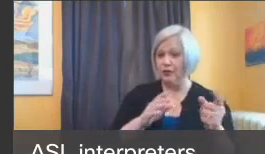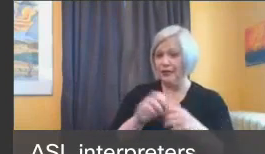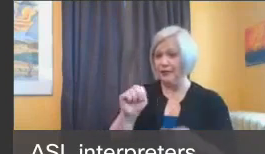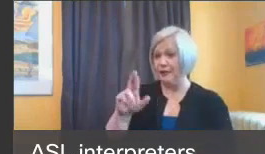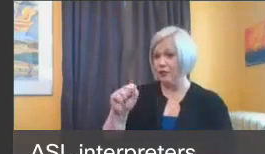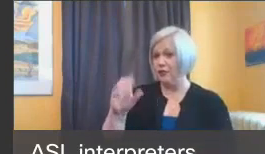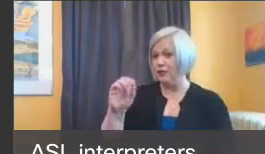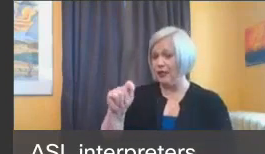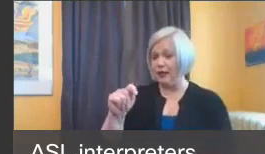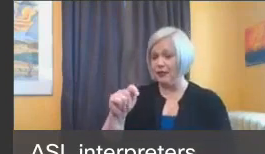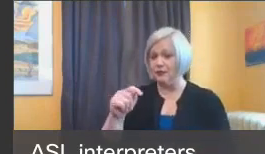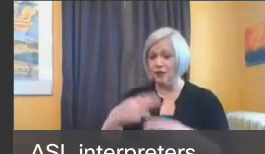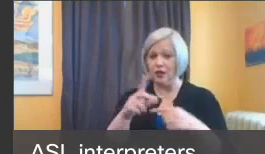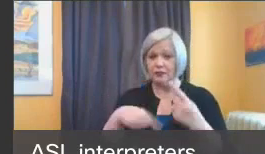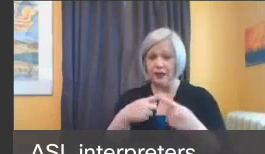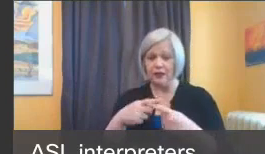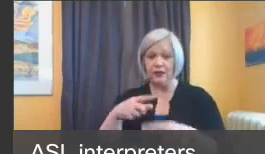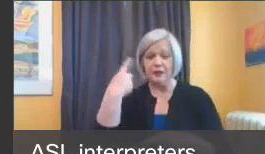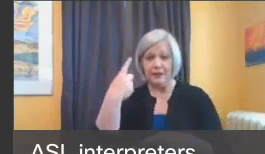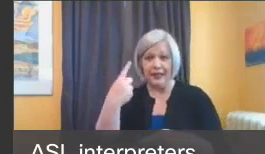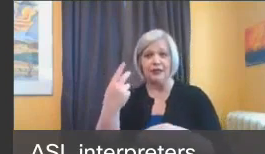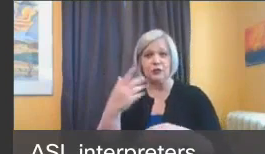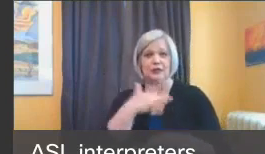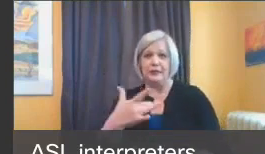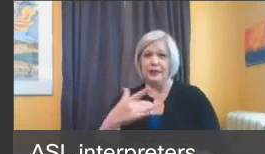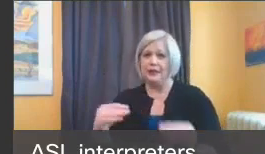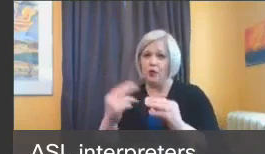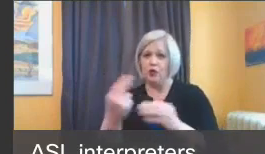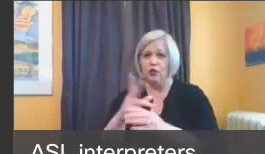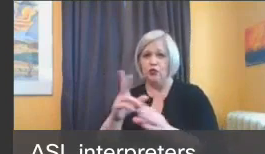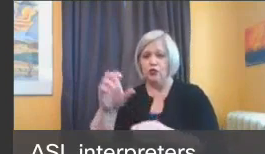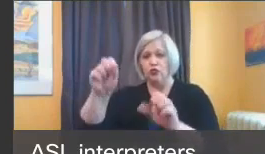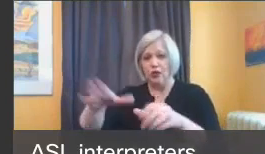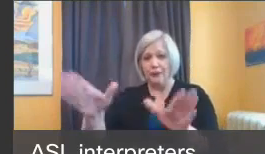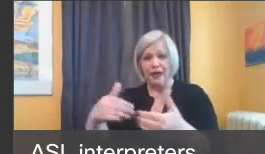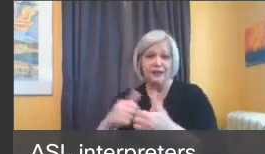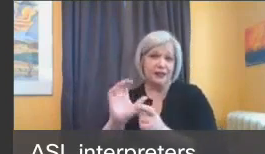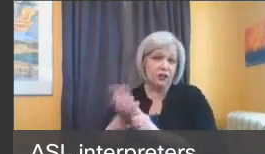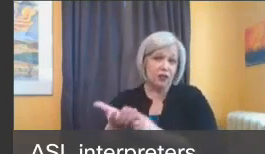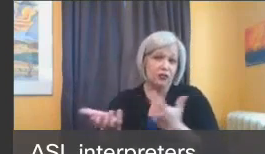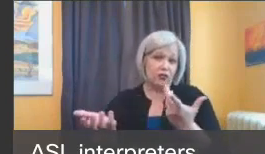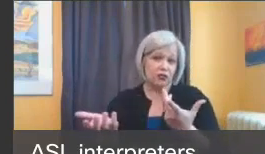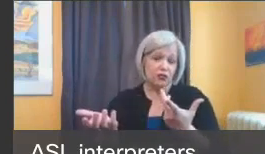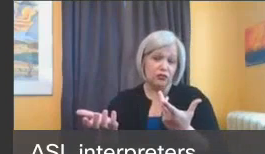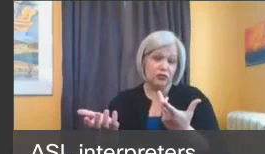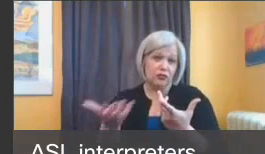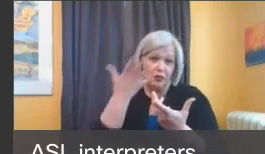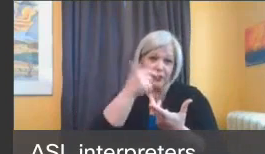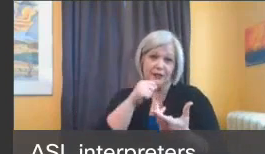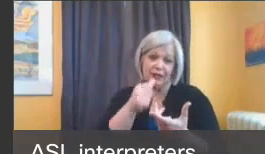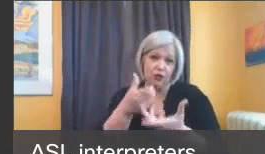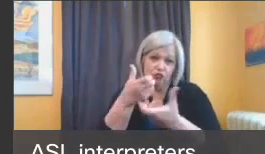pointed out, Black voters were more likely to use drop boxes. And it is cultural to some extent, rooted in a distrust of